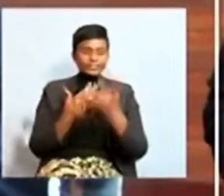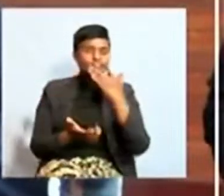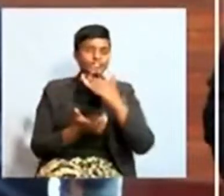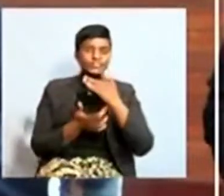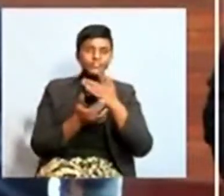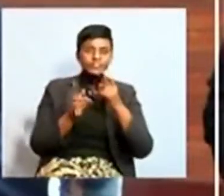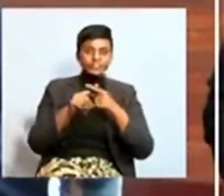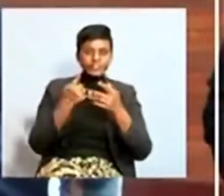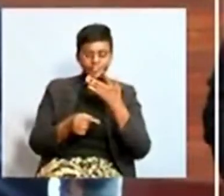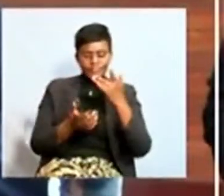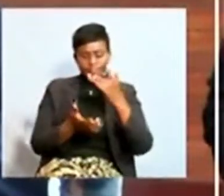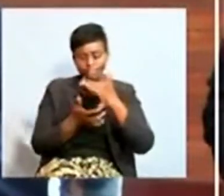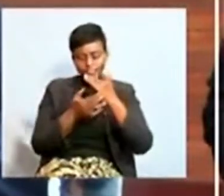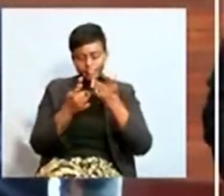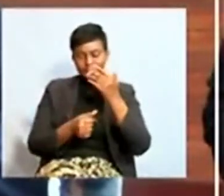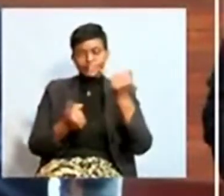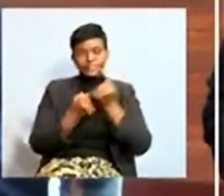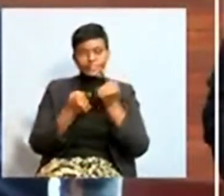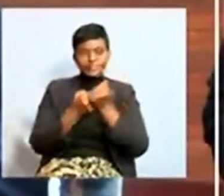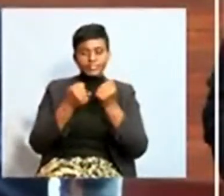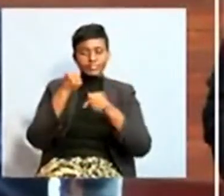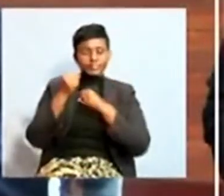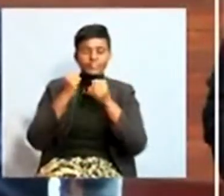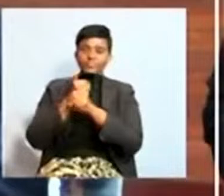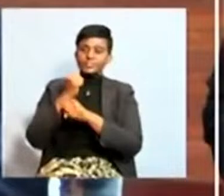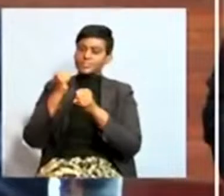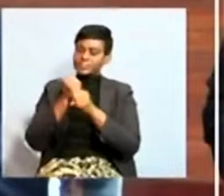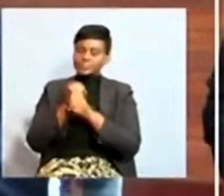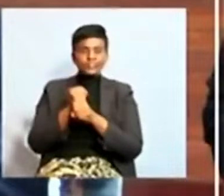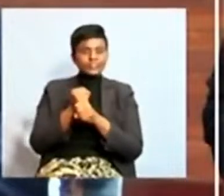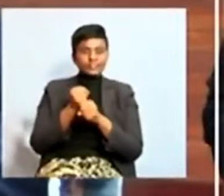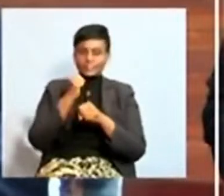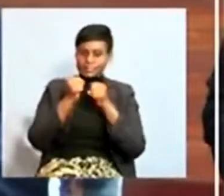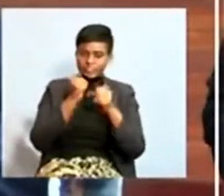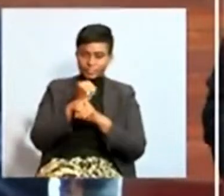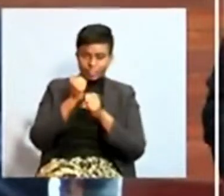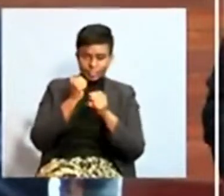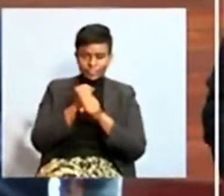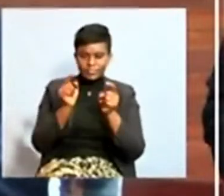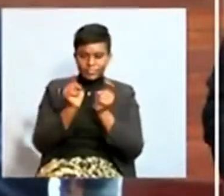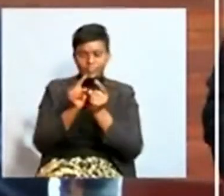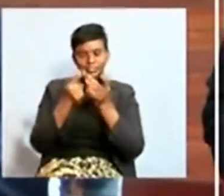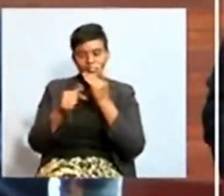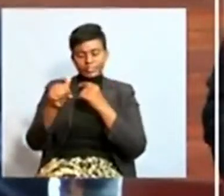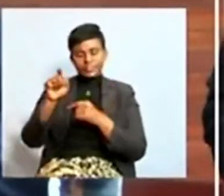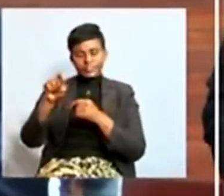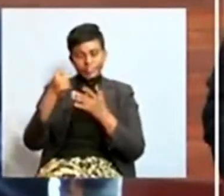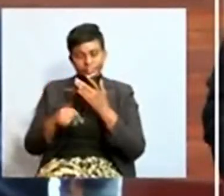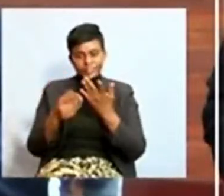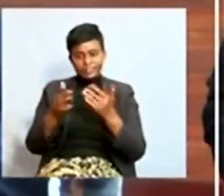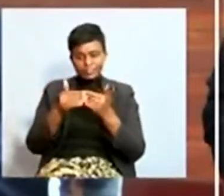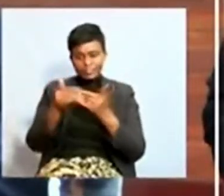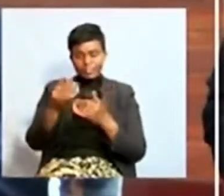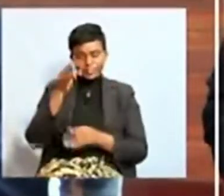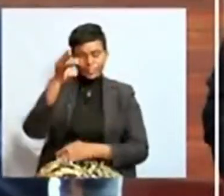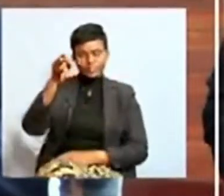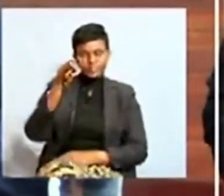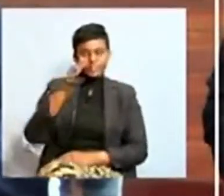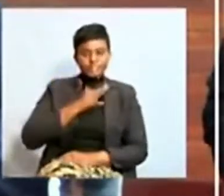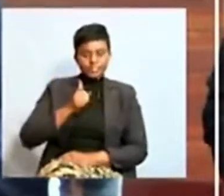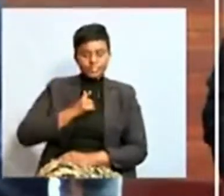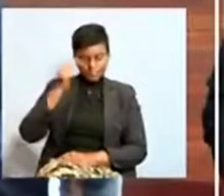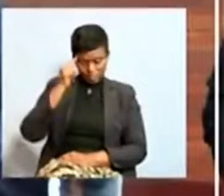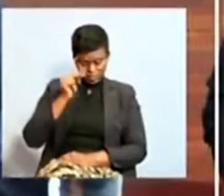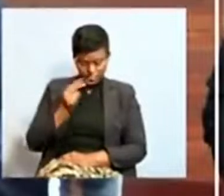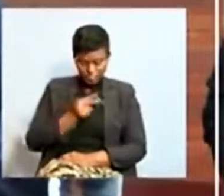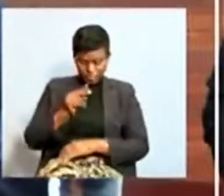but it's a technology that supported them for many, many decades in terms of meeting what their requirements are going forward. And I think even